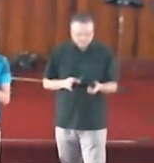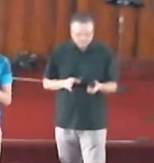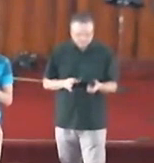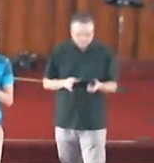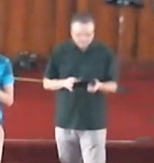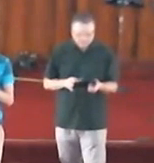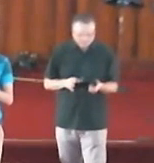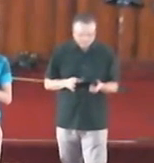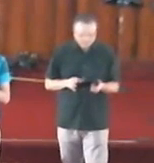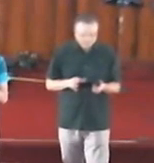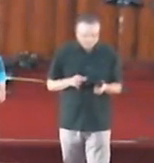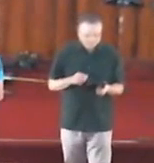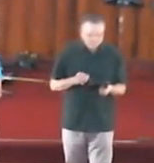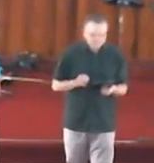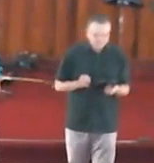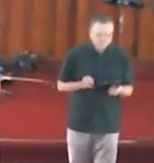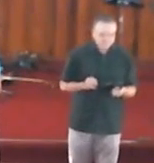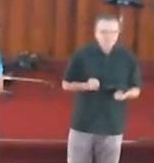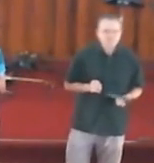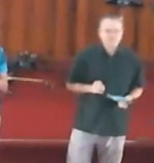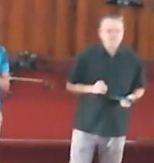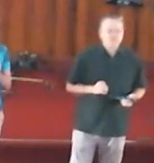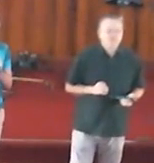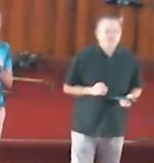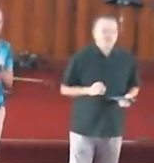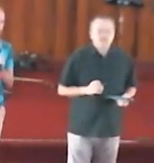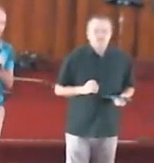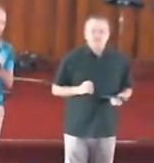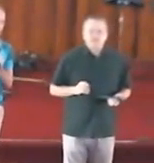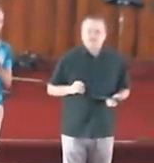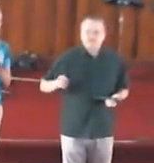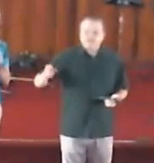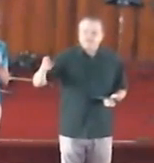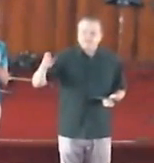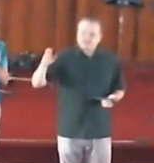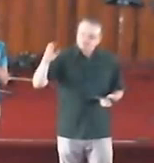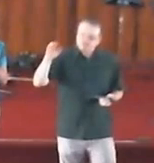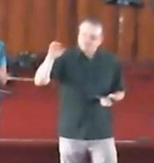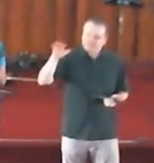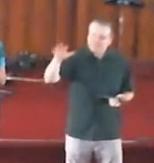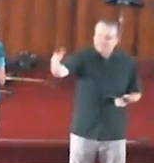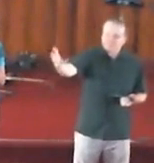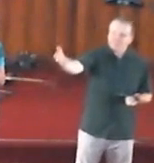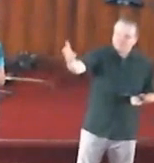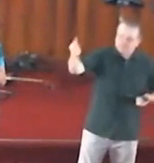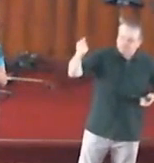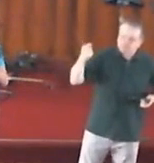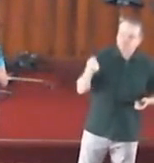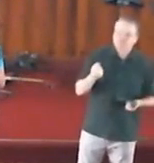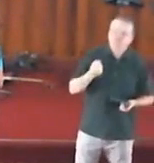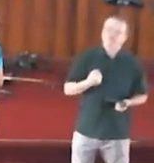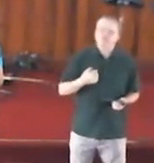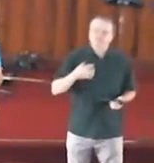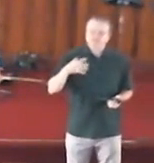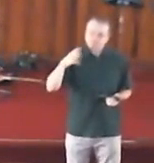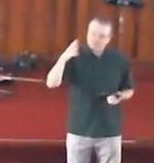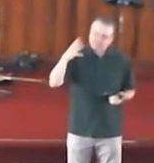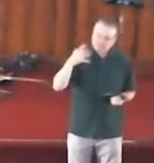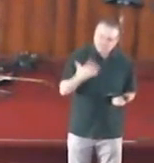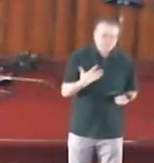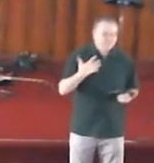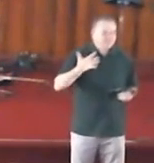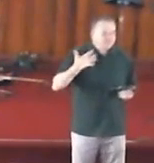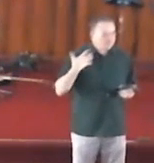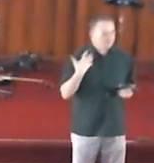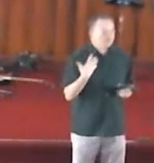by the works of the law or by believing what you heard? Tenemos que creer lo que hemos escuchado y tenemos que